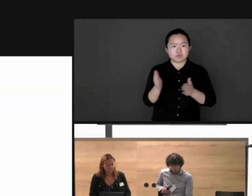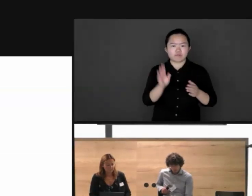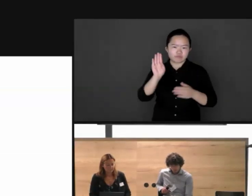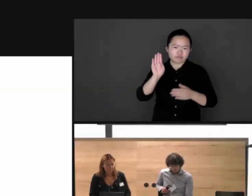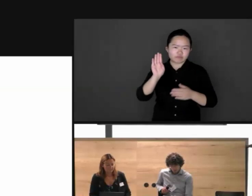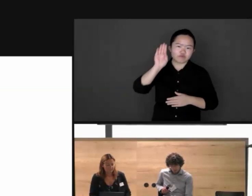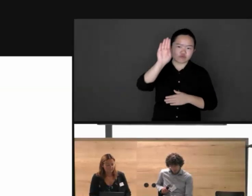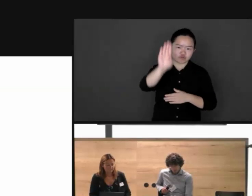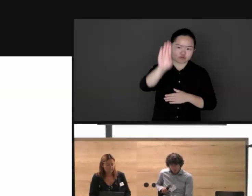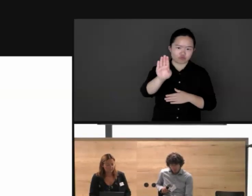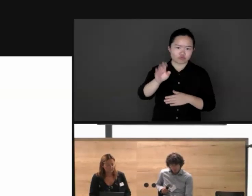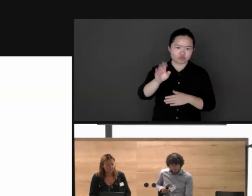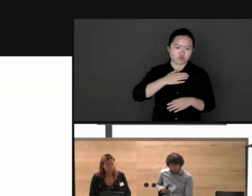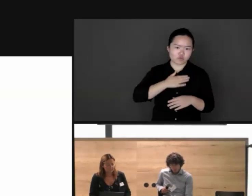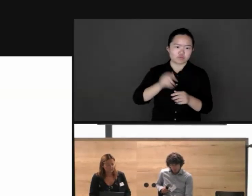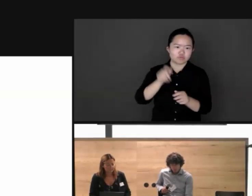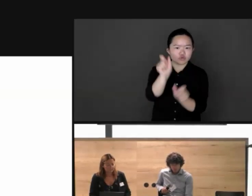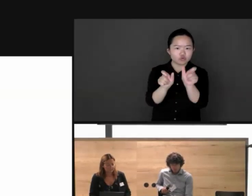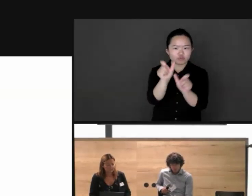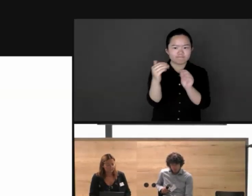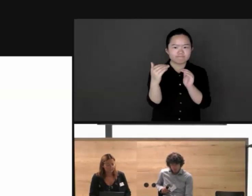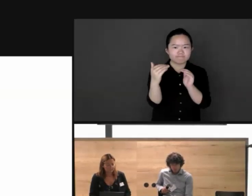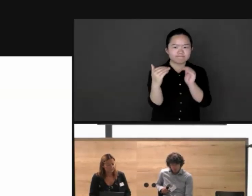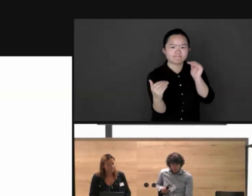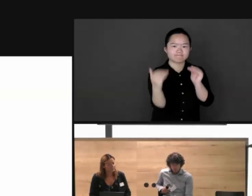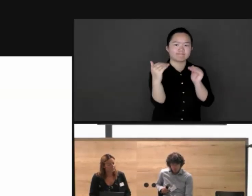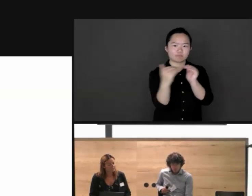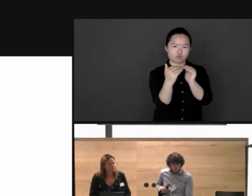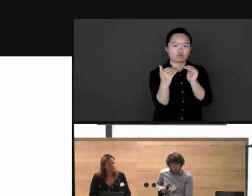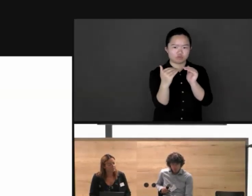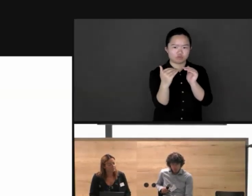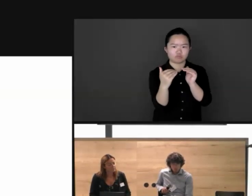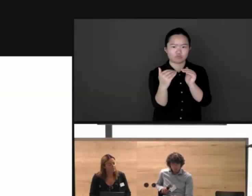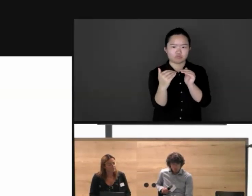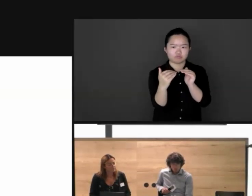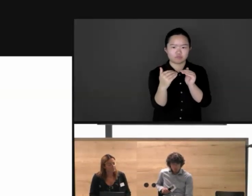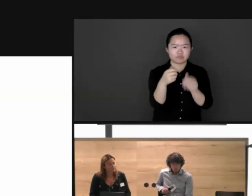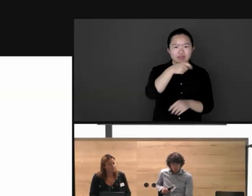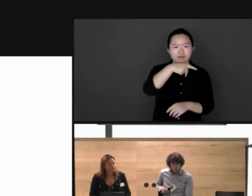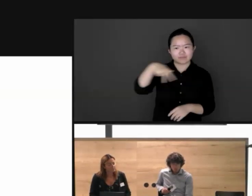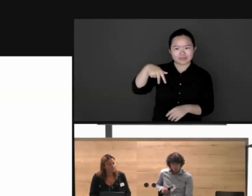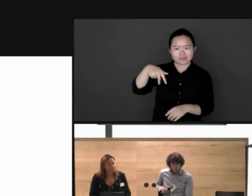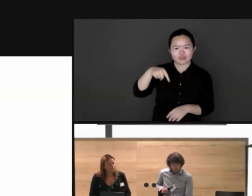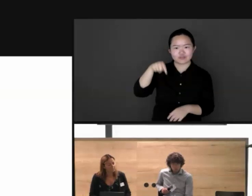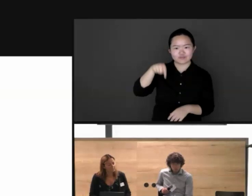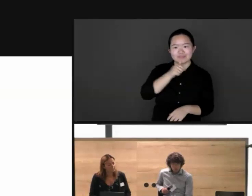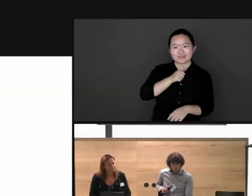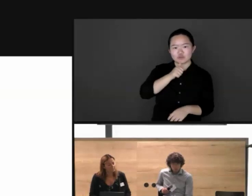for Estonian stakeholders who have to evaluate the compliance with accessibility